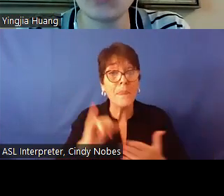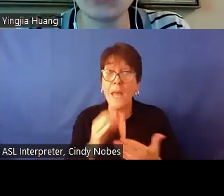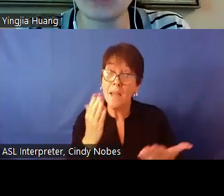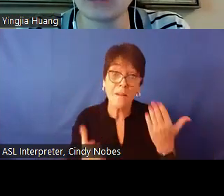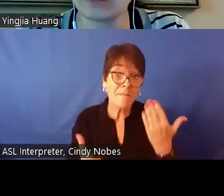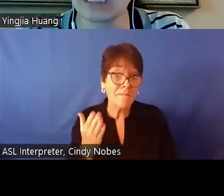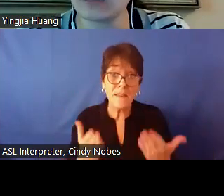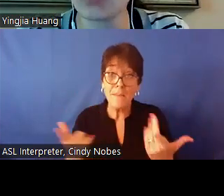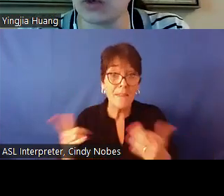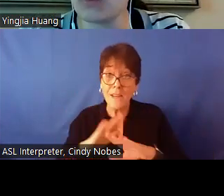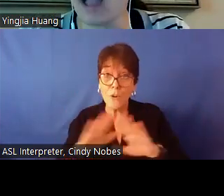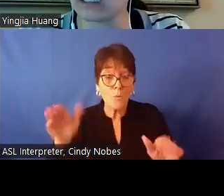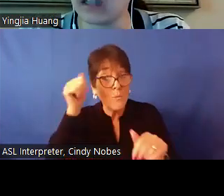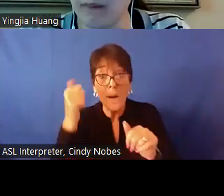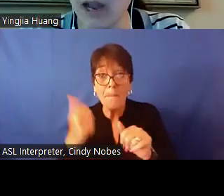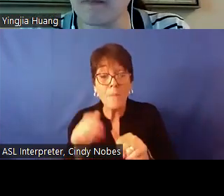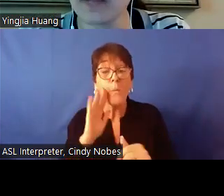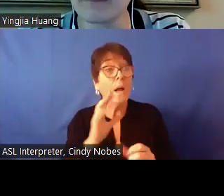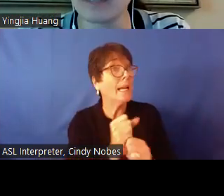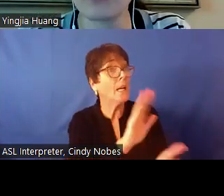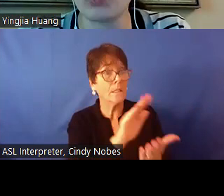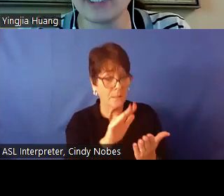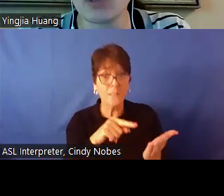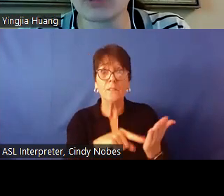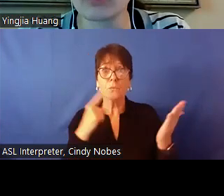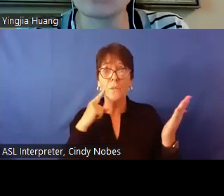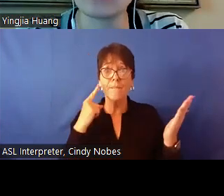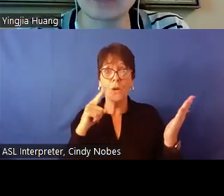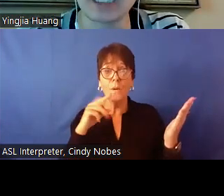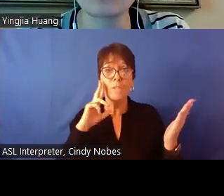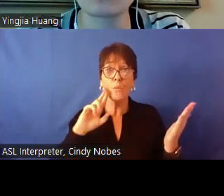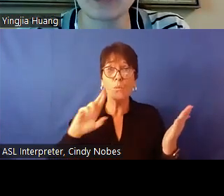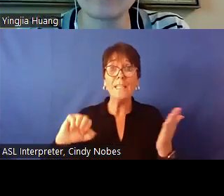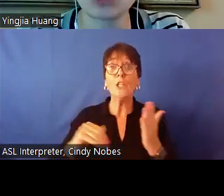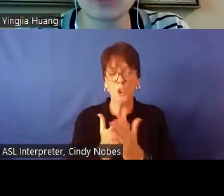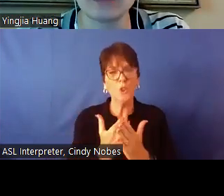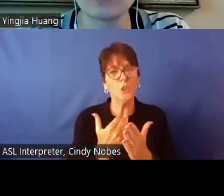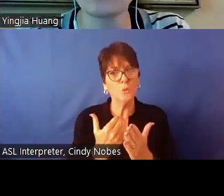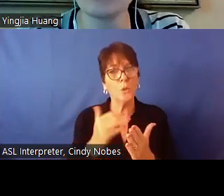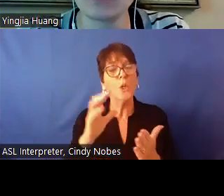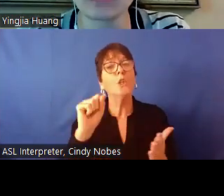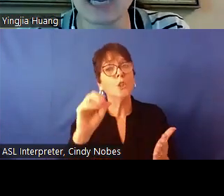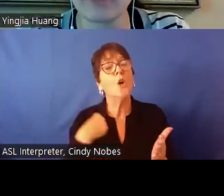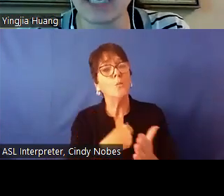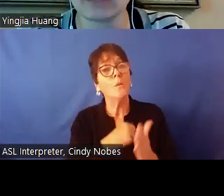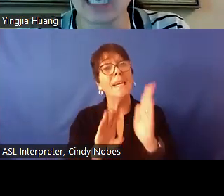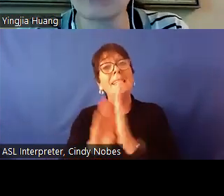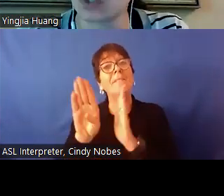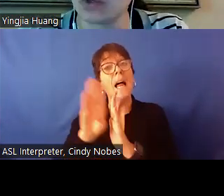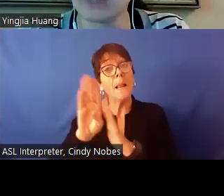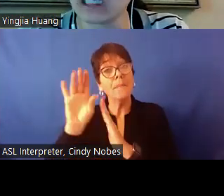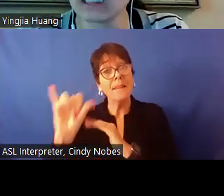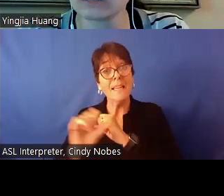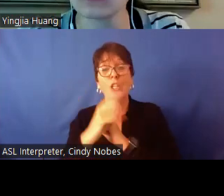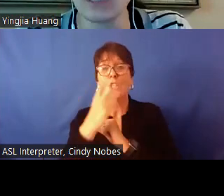they will be getting a renewal packet in the mail. But we are kind of kind of developing this campaign kind of in